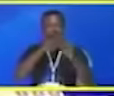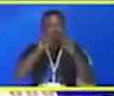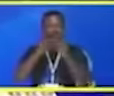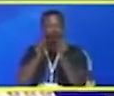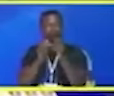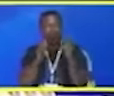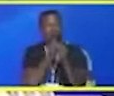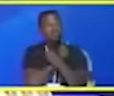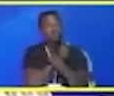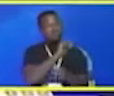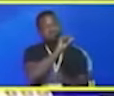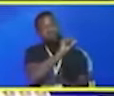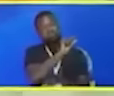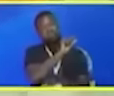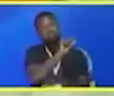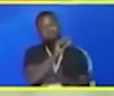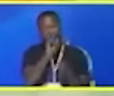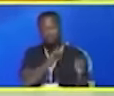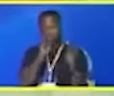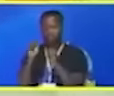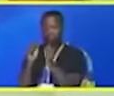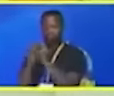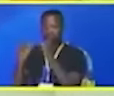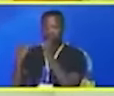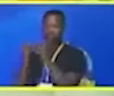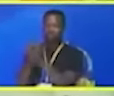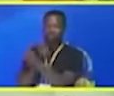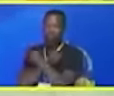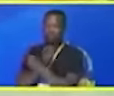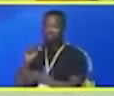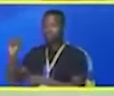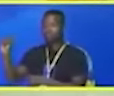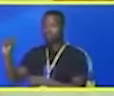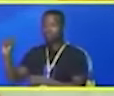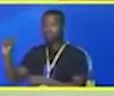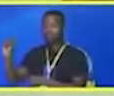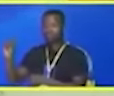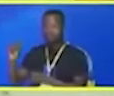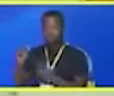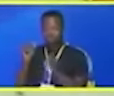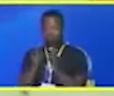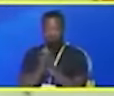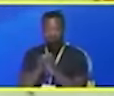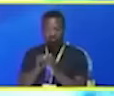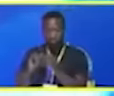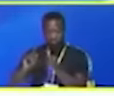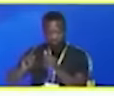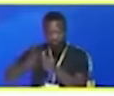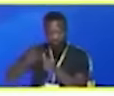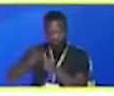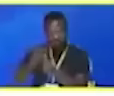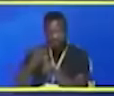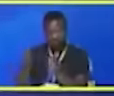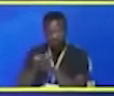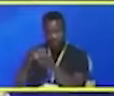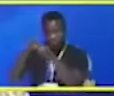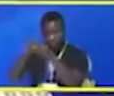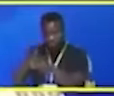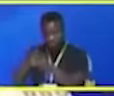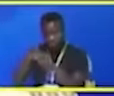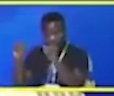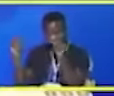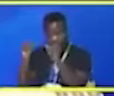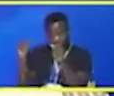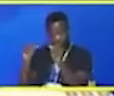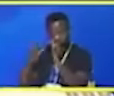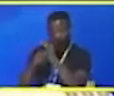very small. Power without love, very small. In order of priority, the weightiest measure